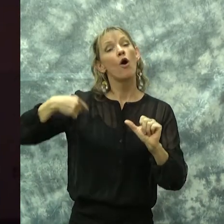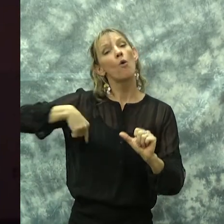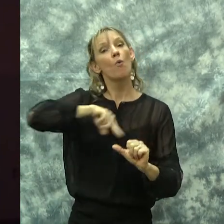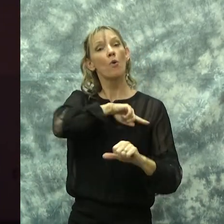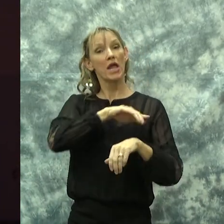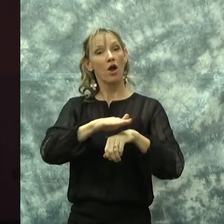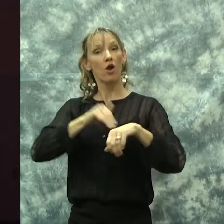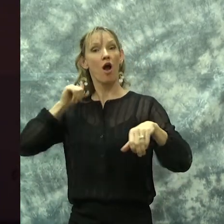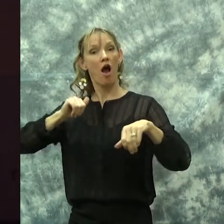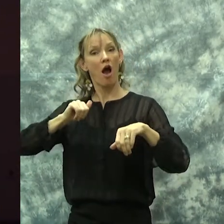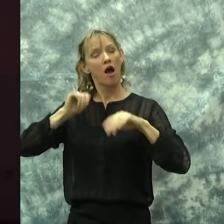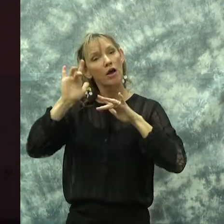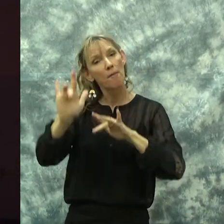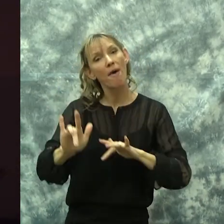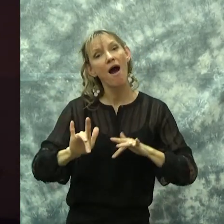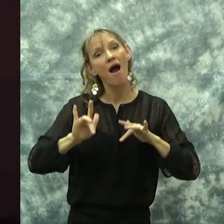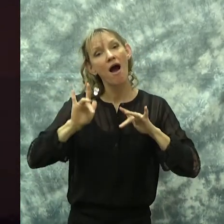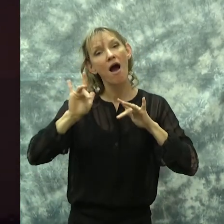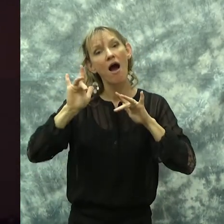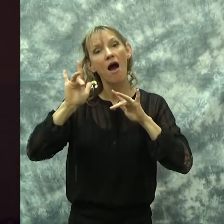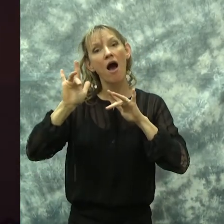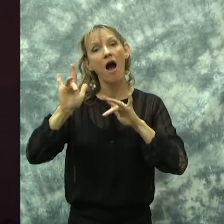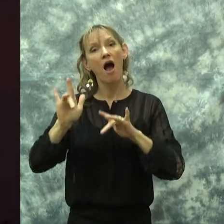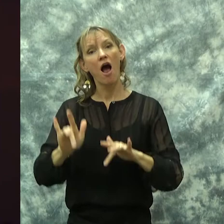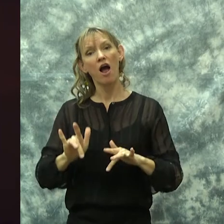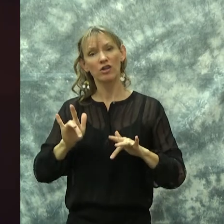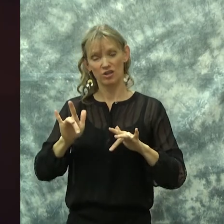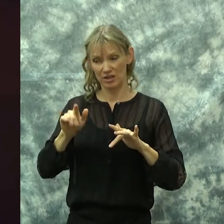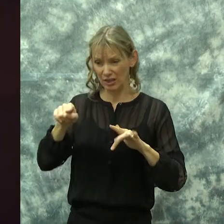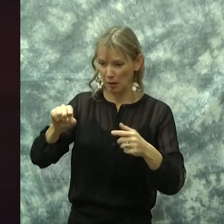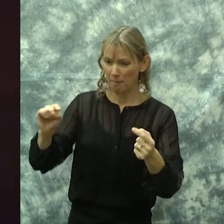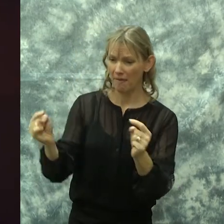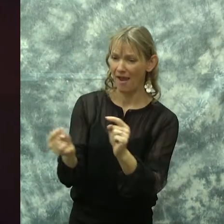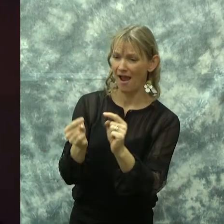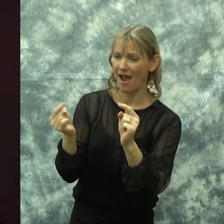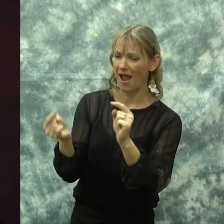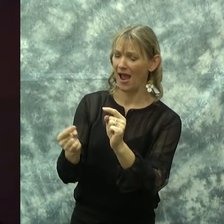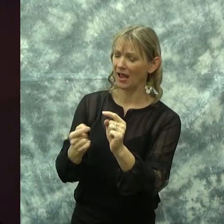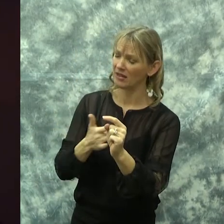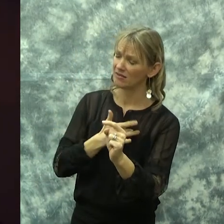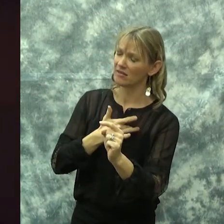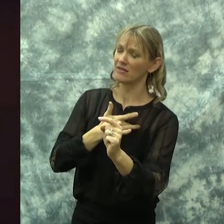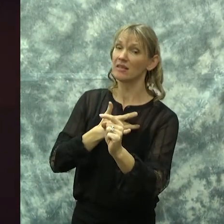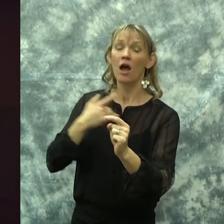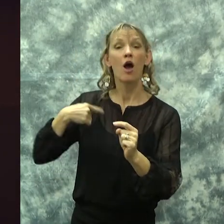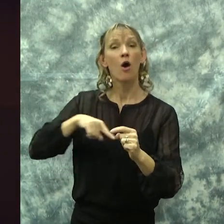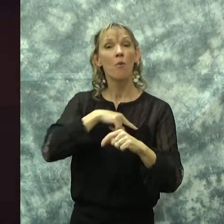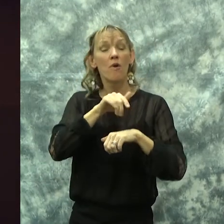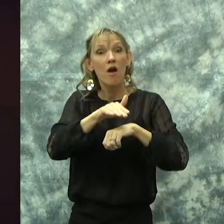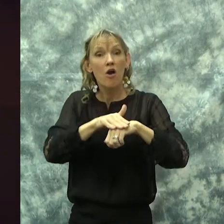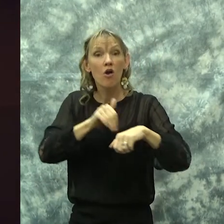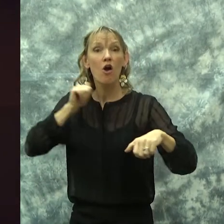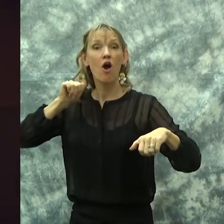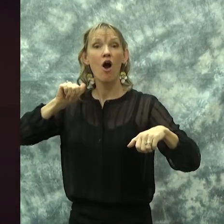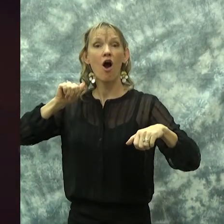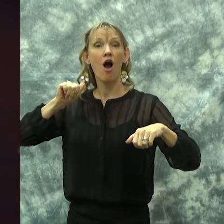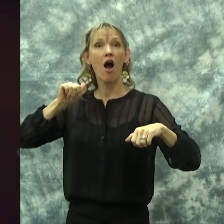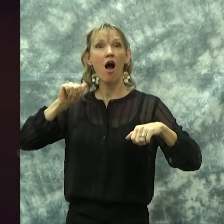be compassion when pain runs too deep. We are called to